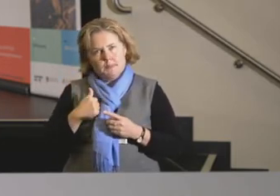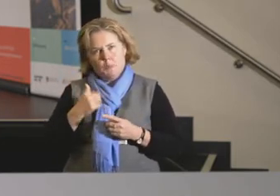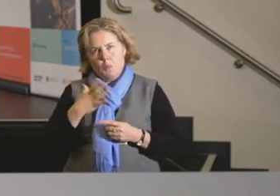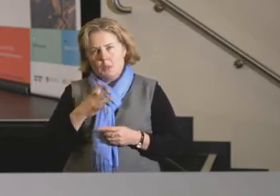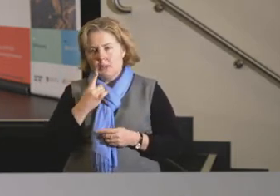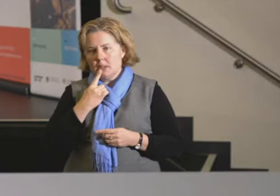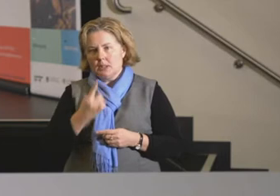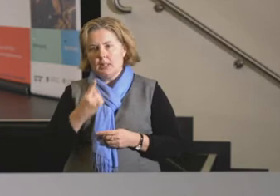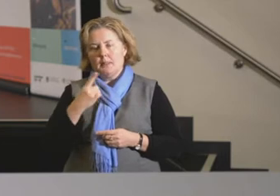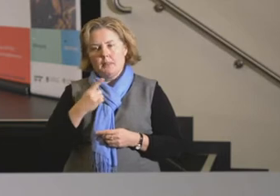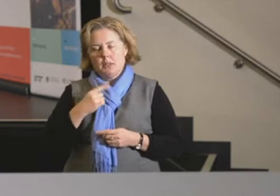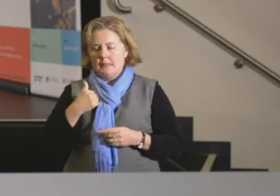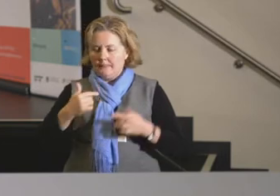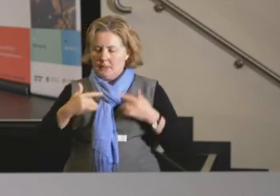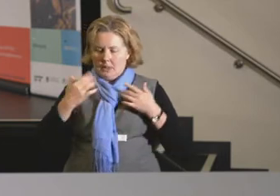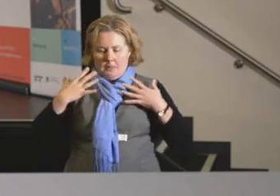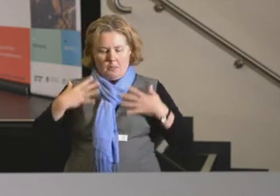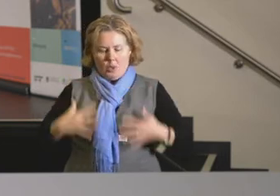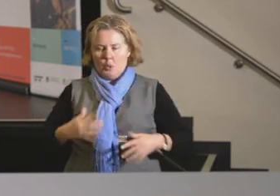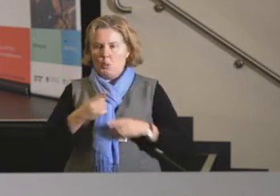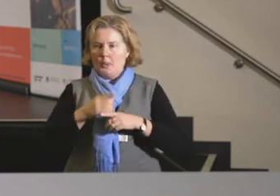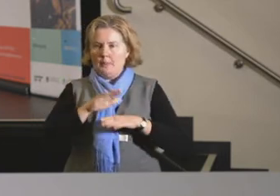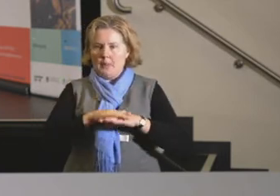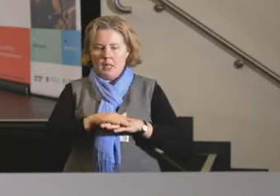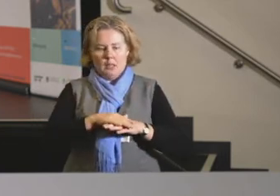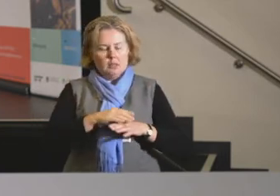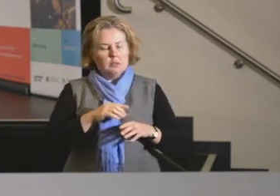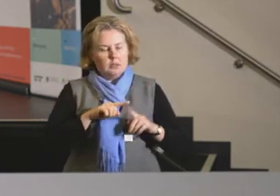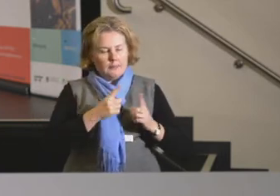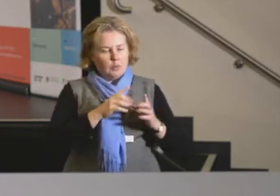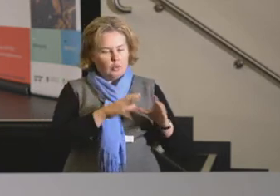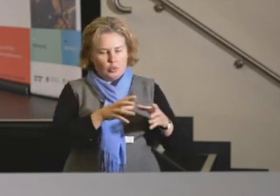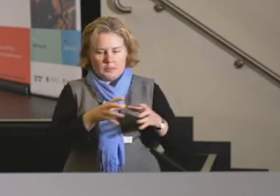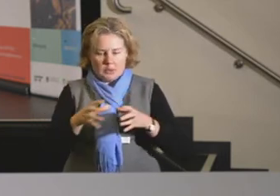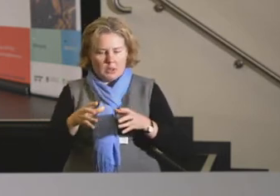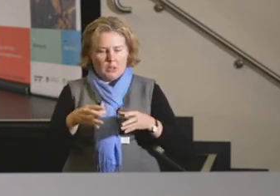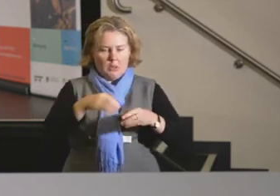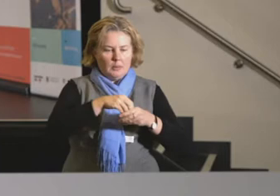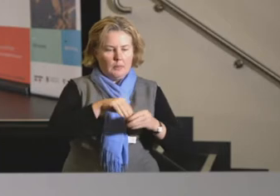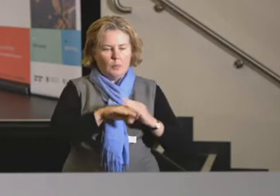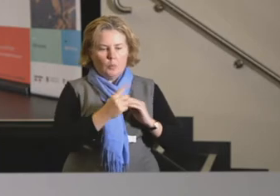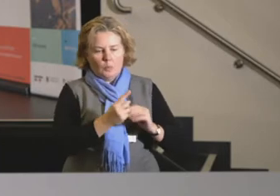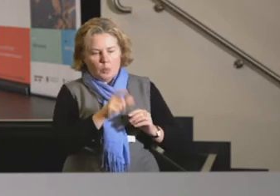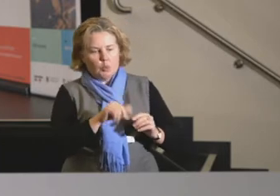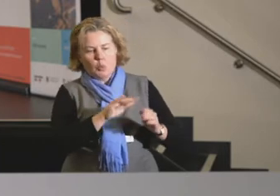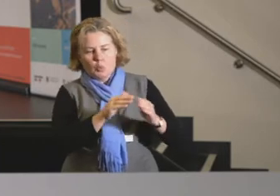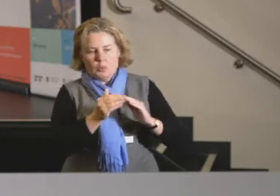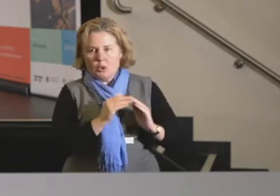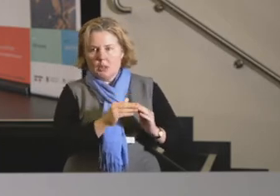at the moment, and when we talk about intersectionality, it's something that it's a position I find myself having to explain a lot of things a lot of times,